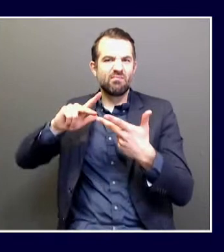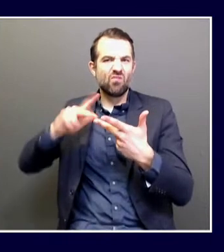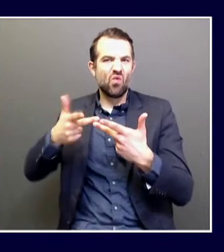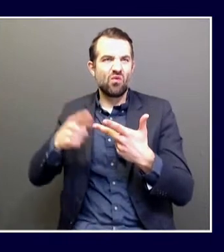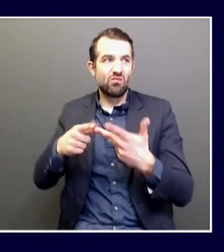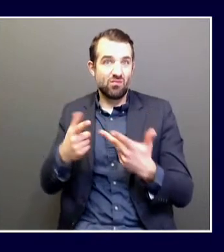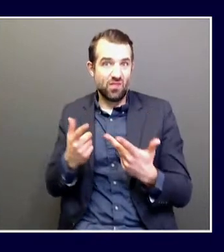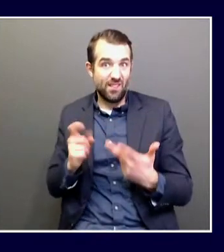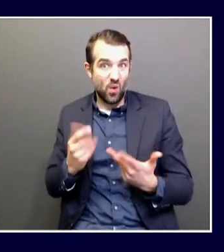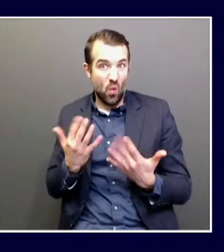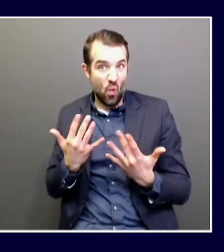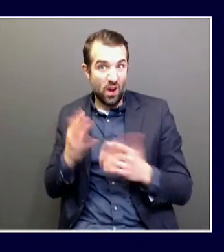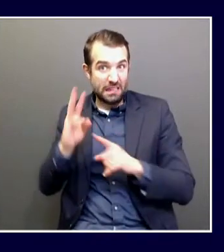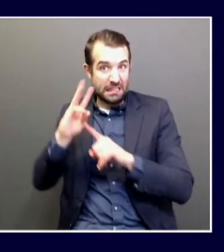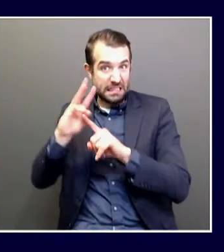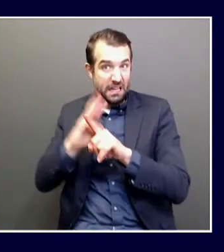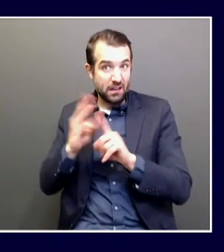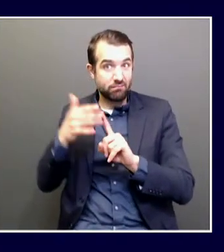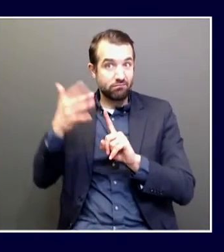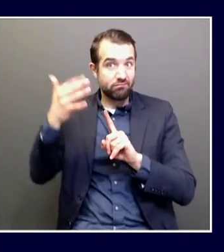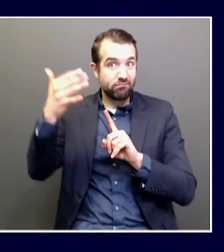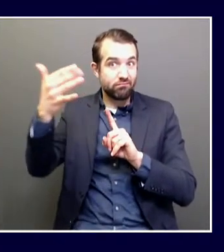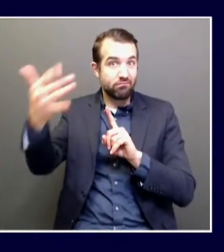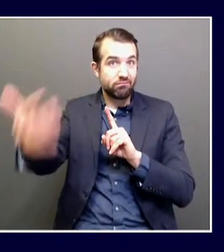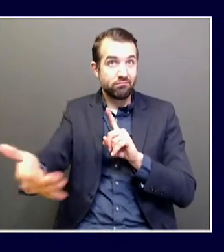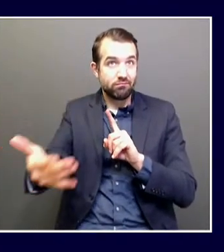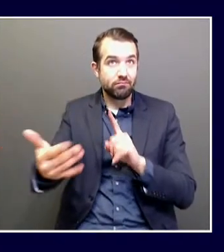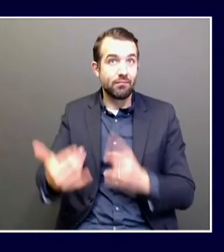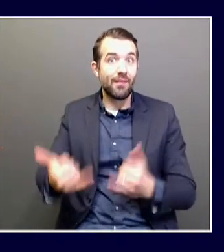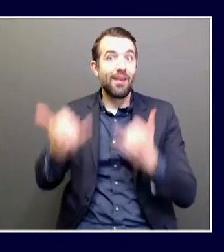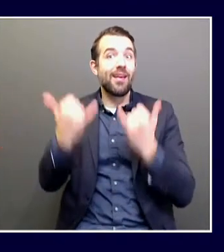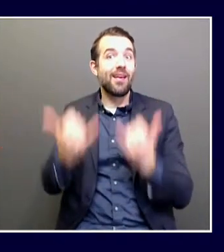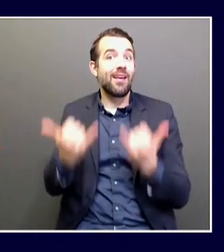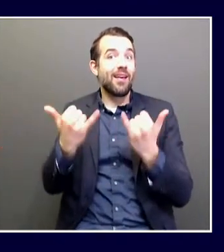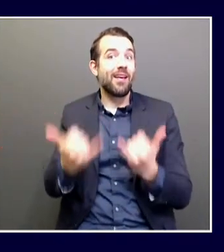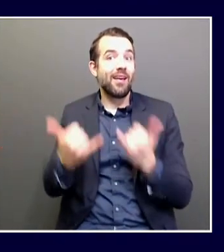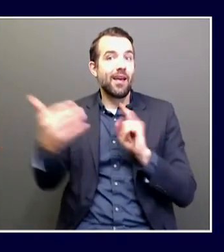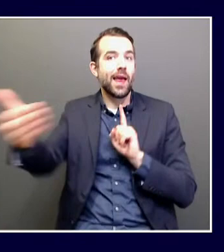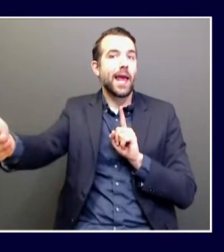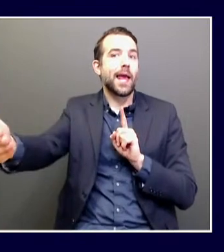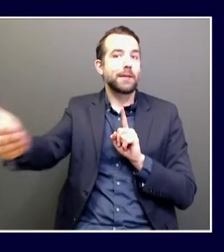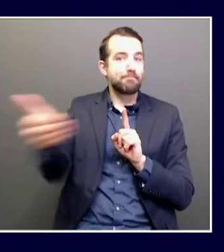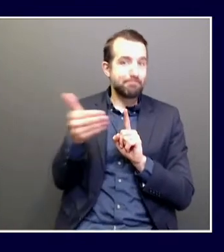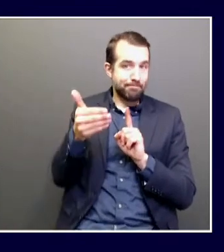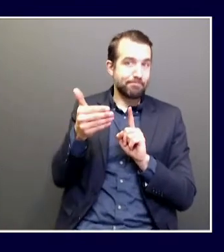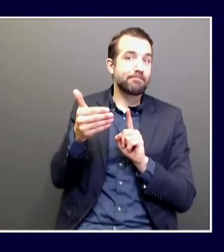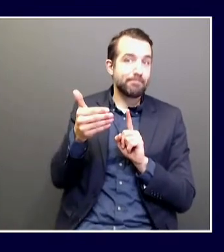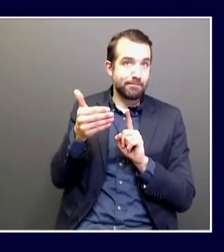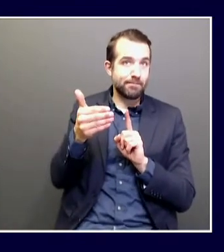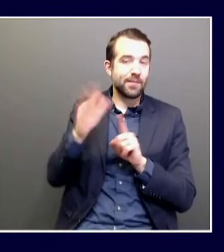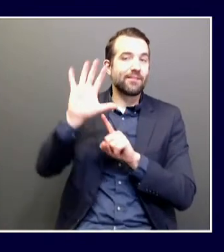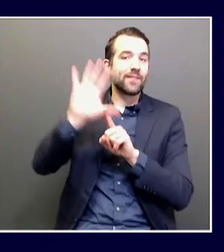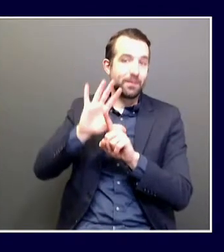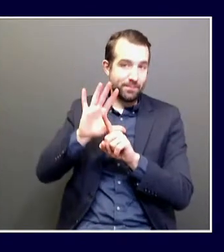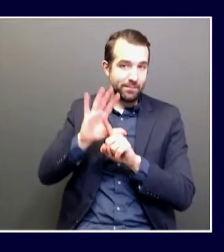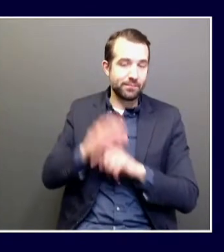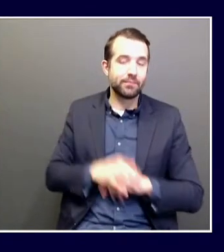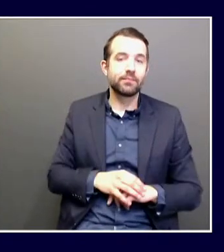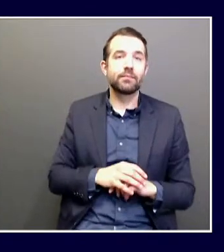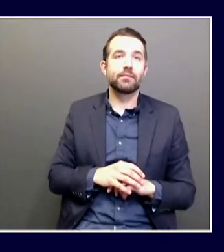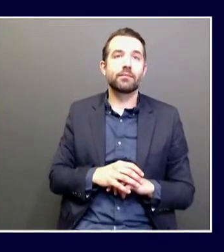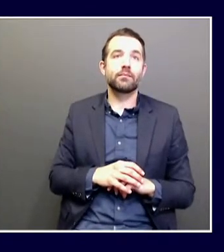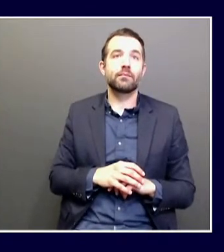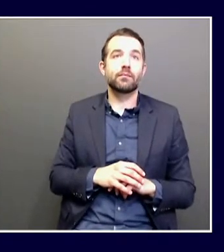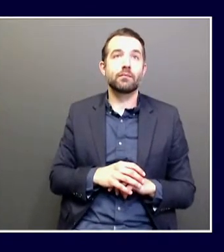months post completion of your first shots, down from 6 months. This applies to